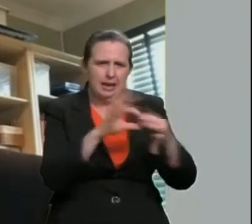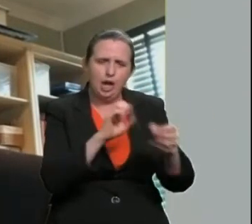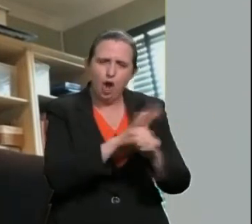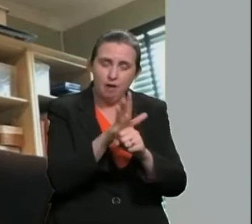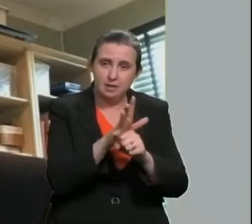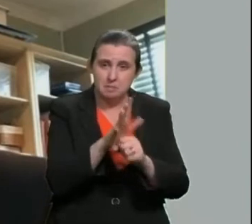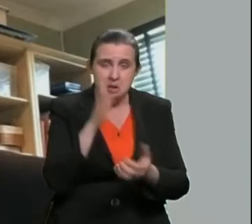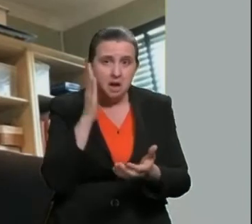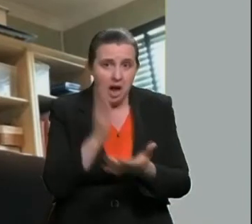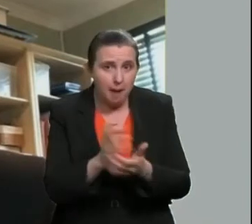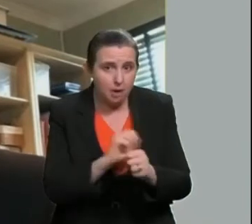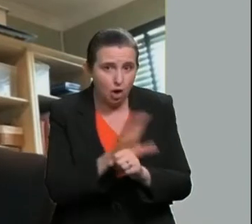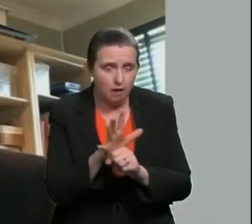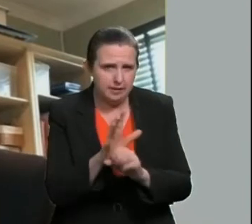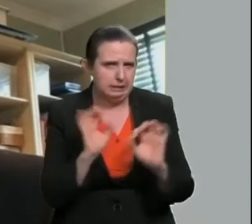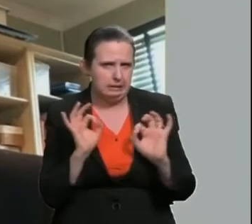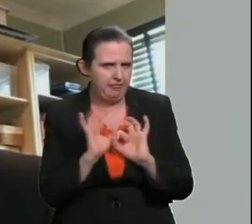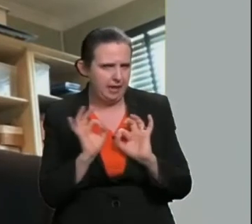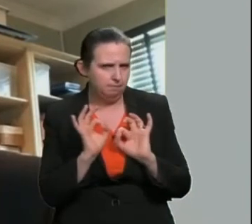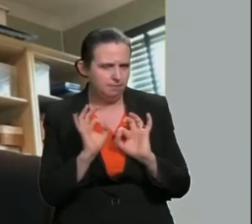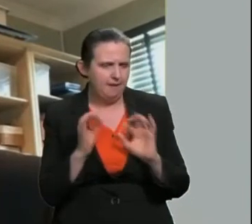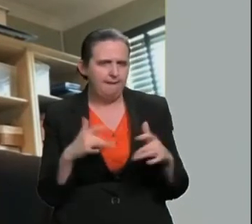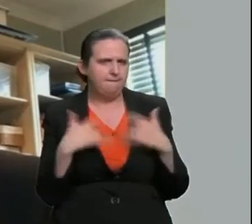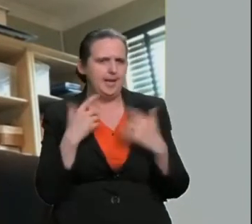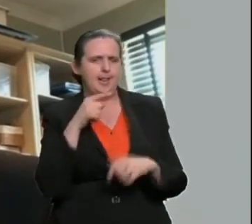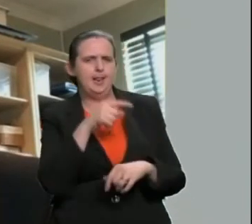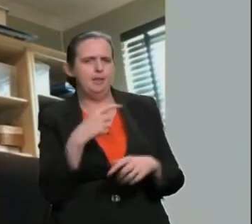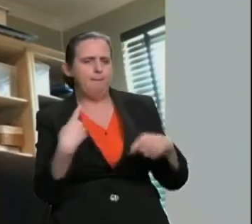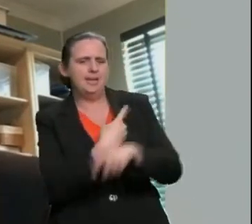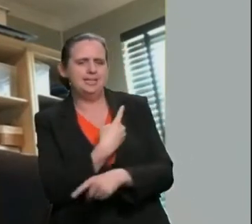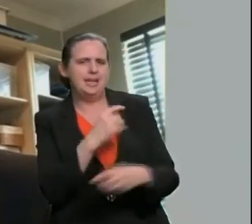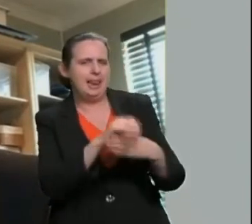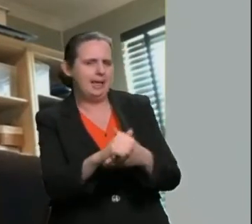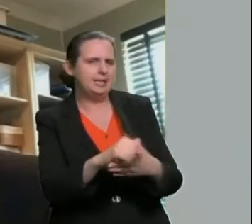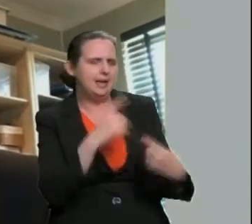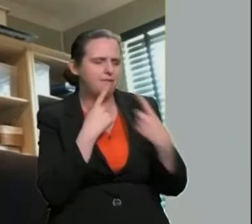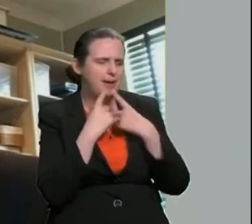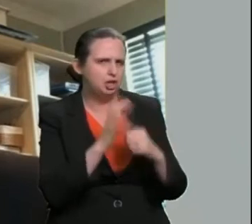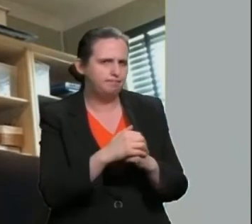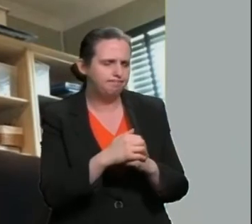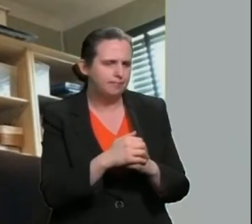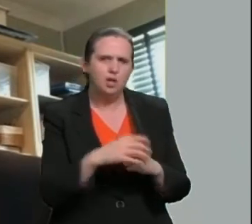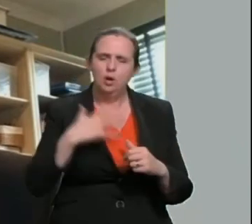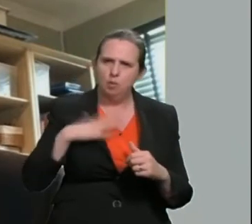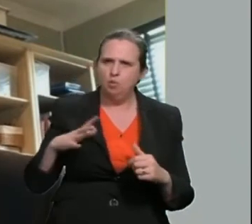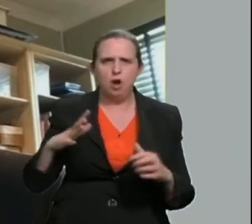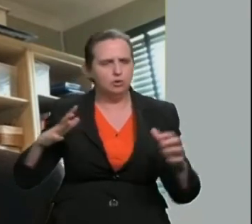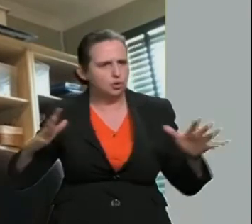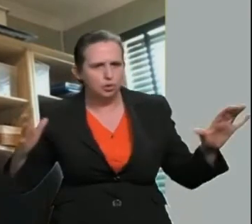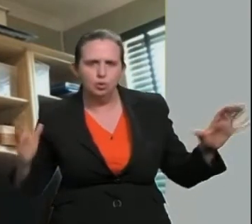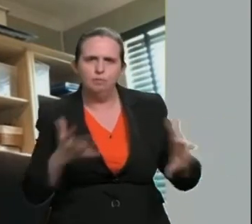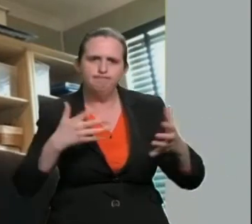which says nothing, and I fear that my right honourable friend has been misled. We need a referendum down here to test public